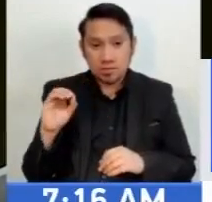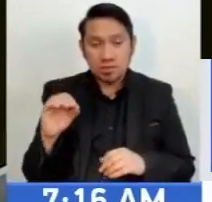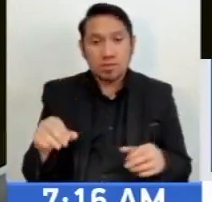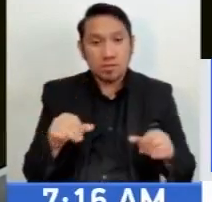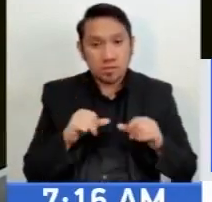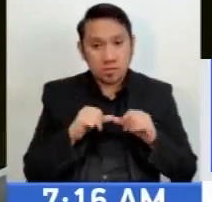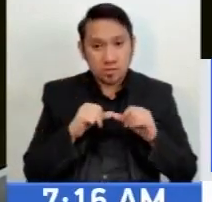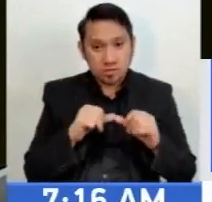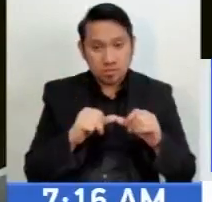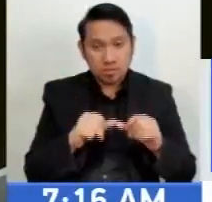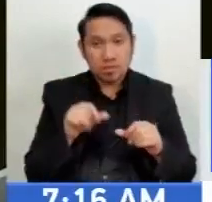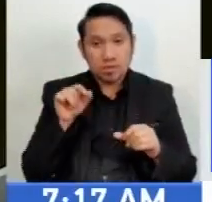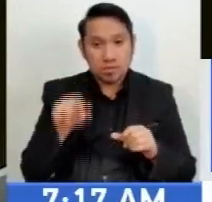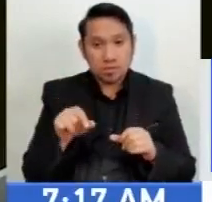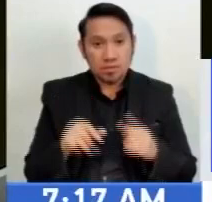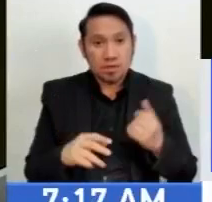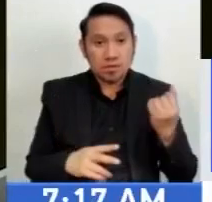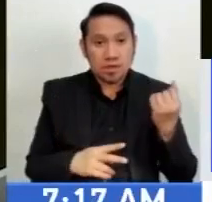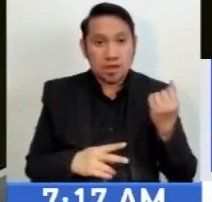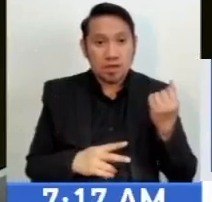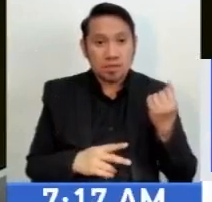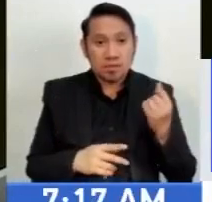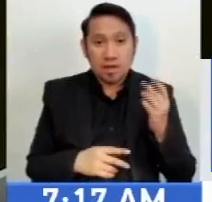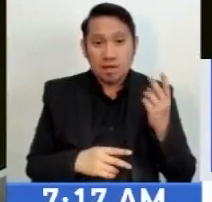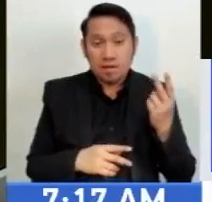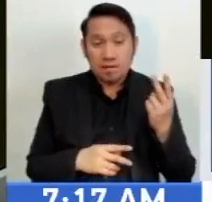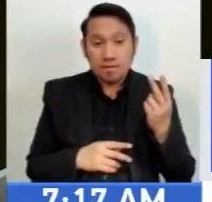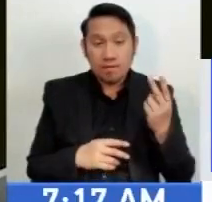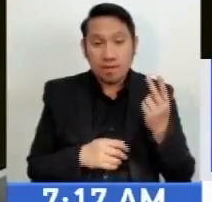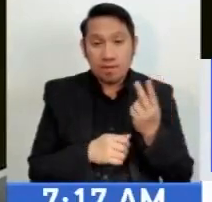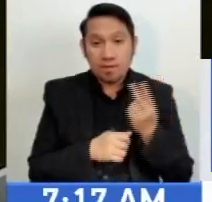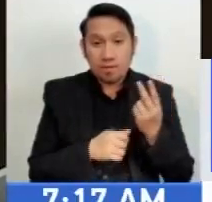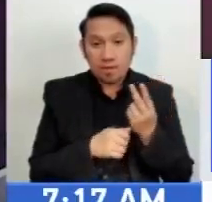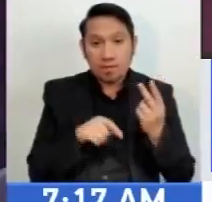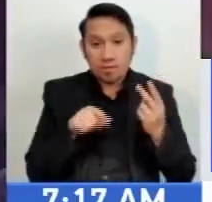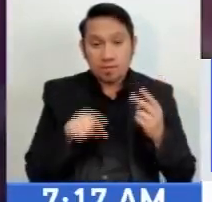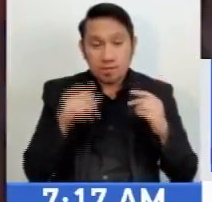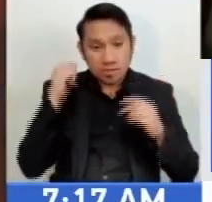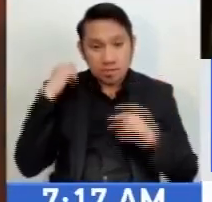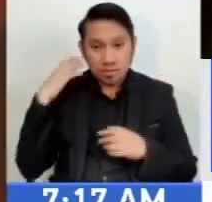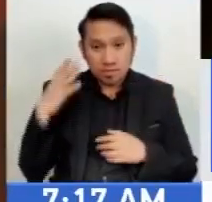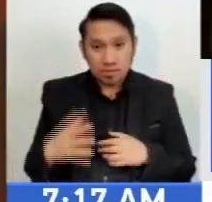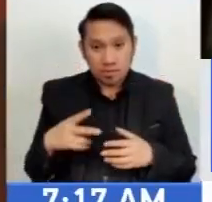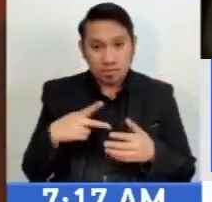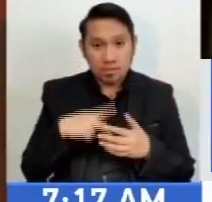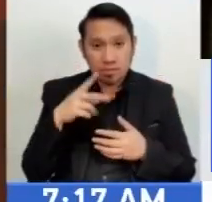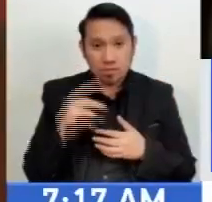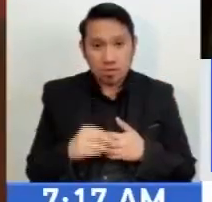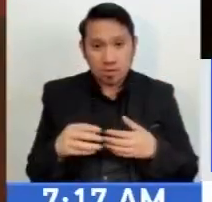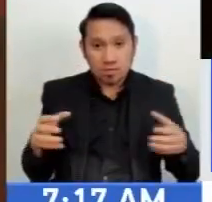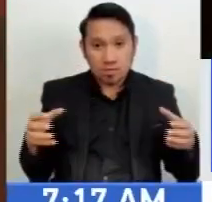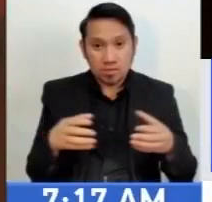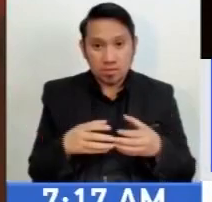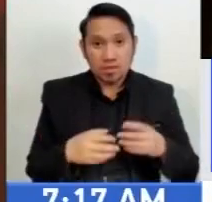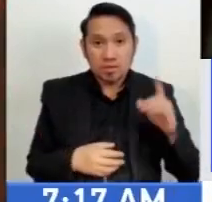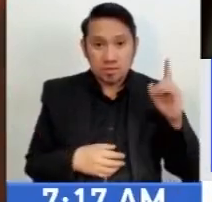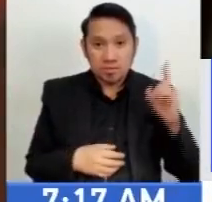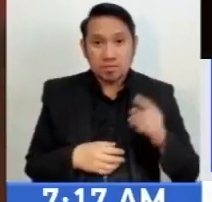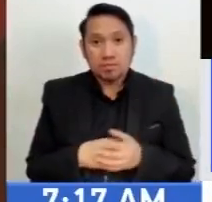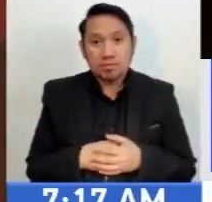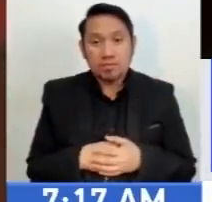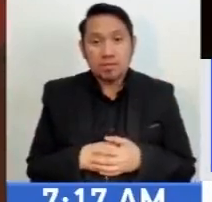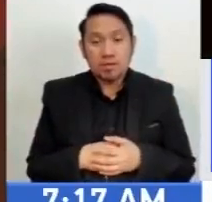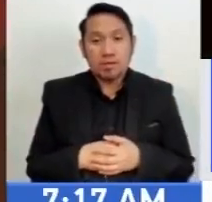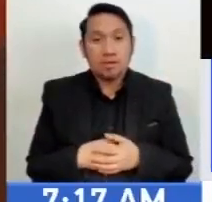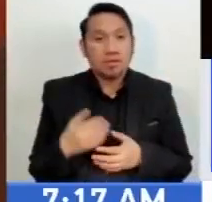as Vice Chairman of the Program Committee. Si Duavit, nakaupo ring Chairman ng Executive